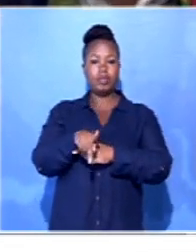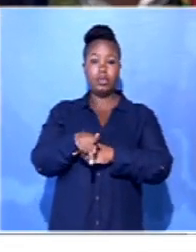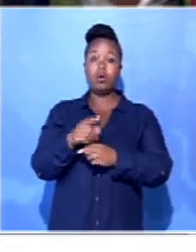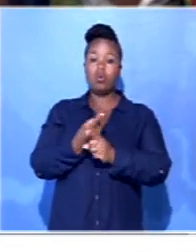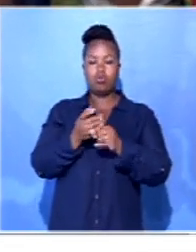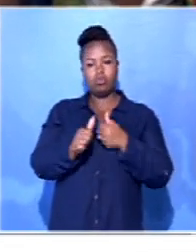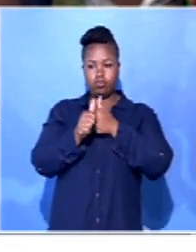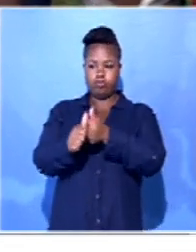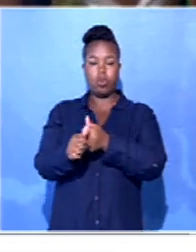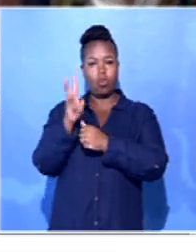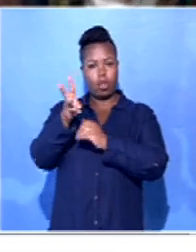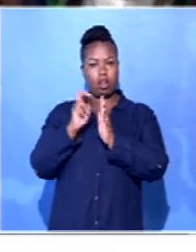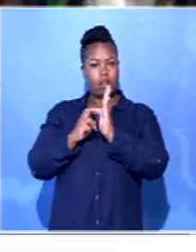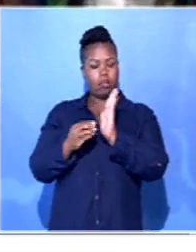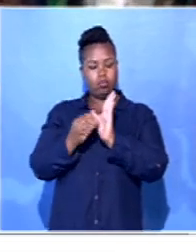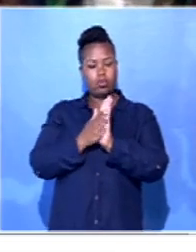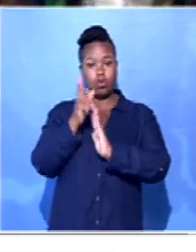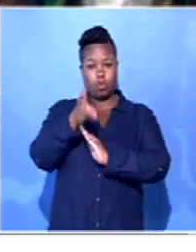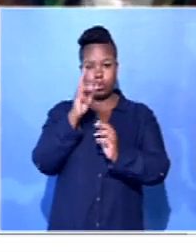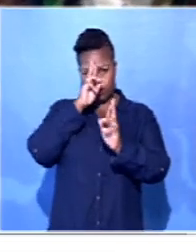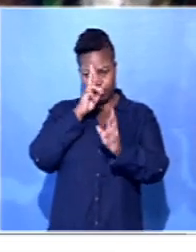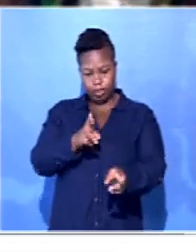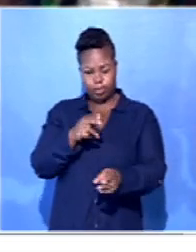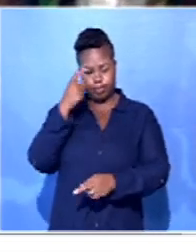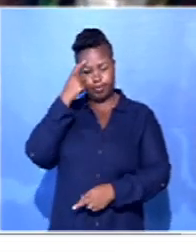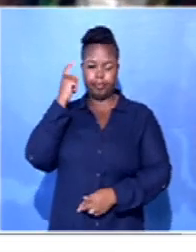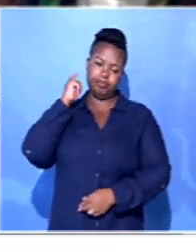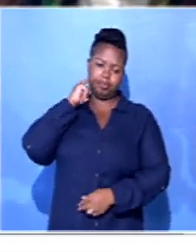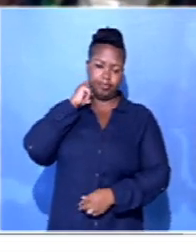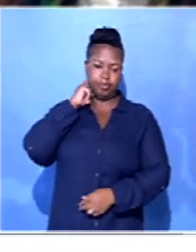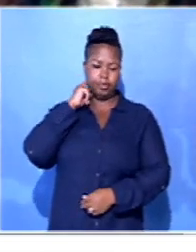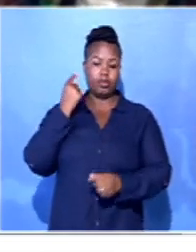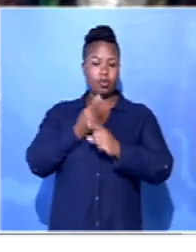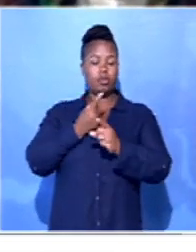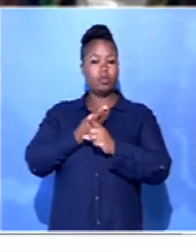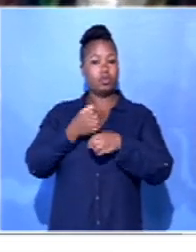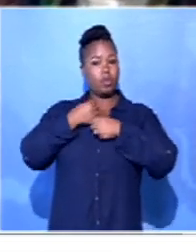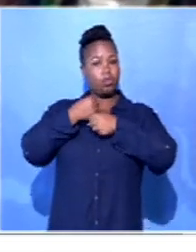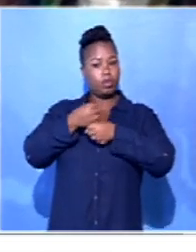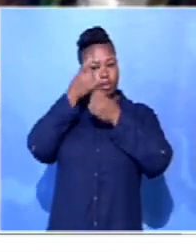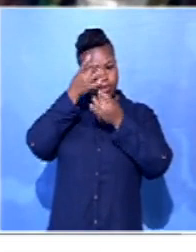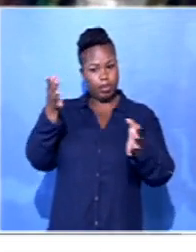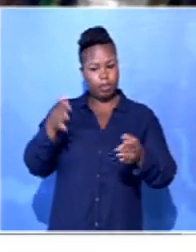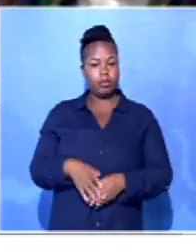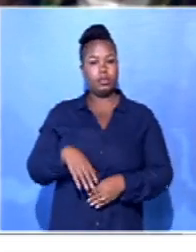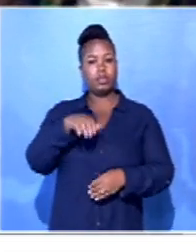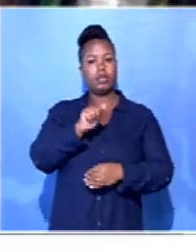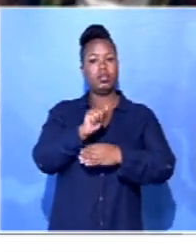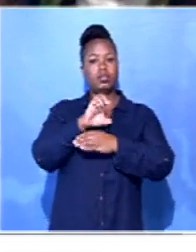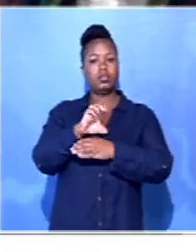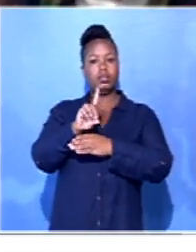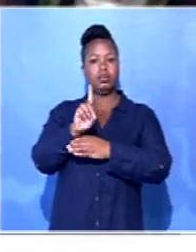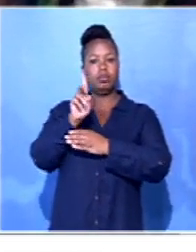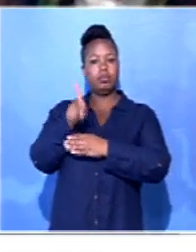Conduct. We further pledge to be respectful, considerate during our campaigning. The ACDB wishes